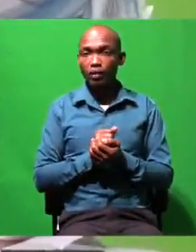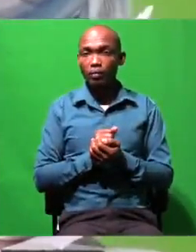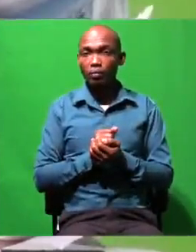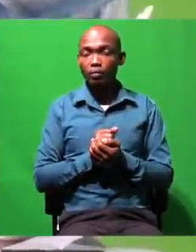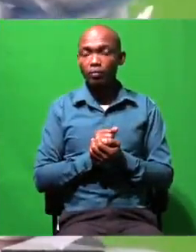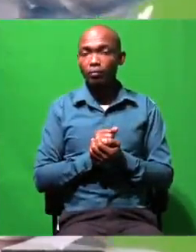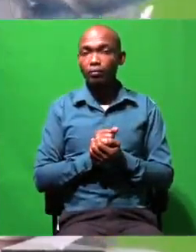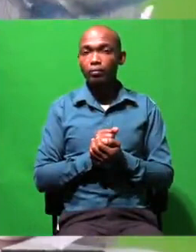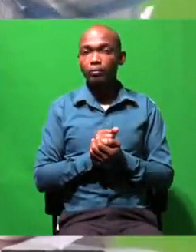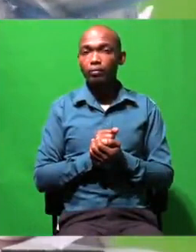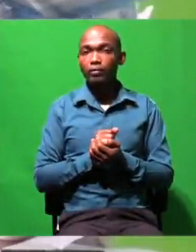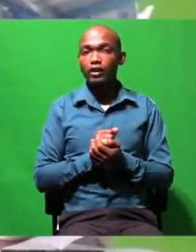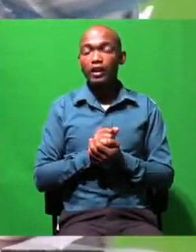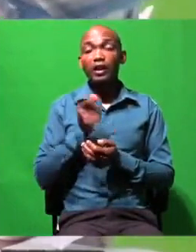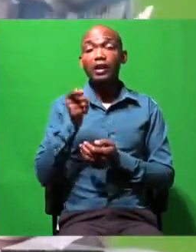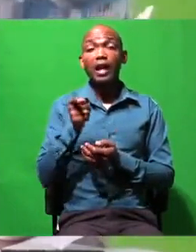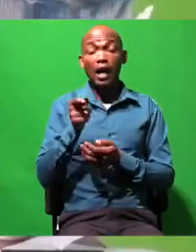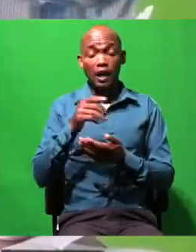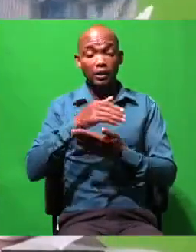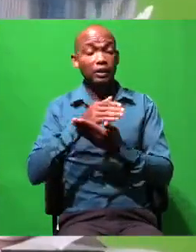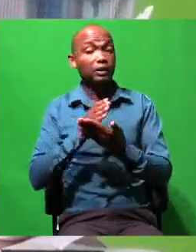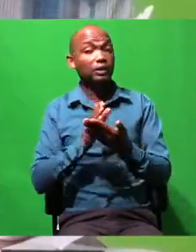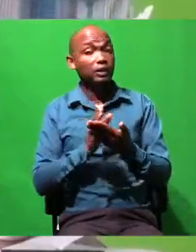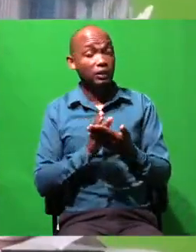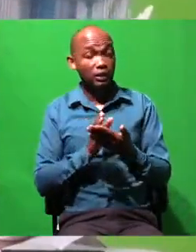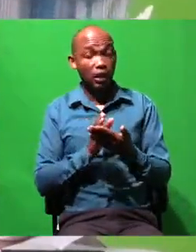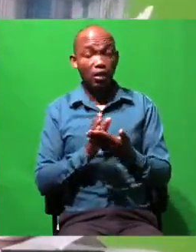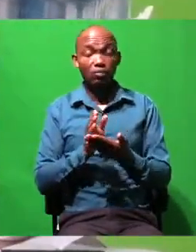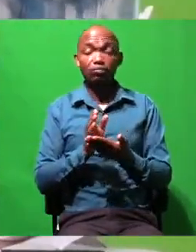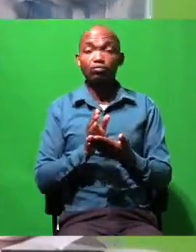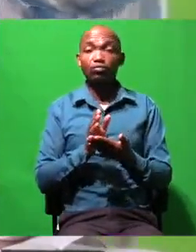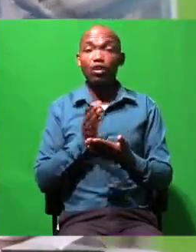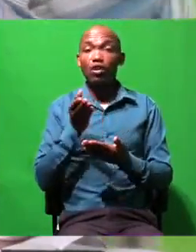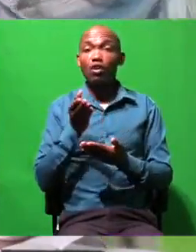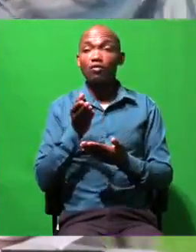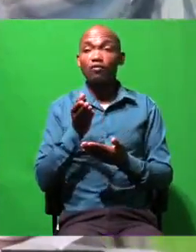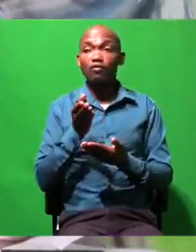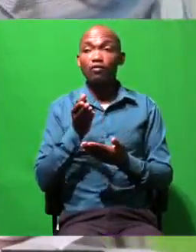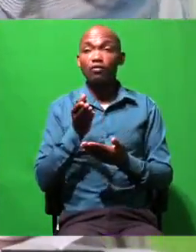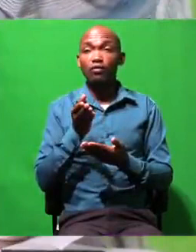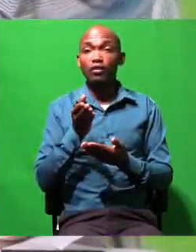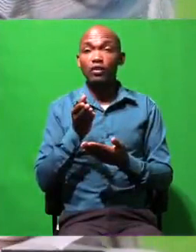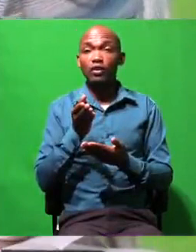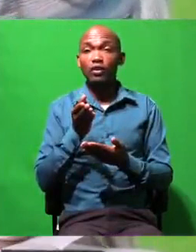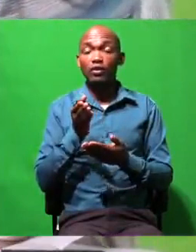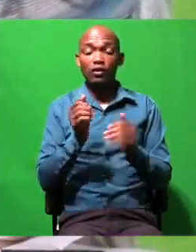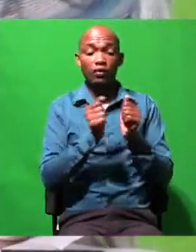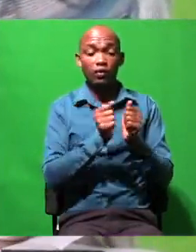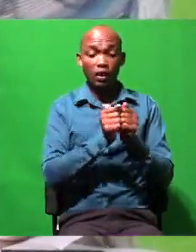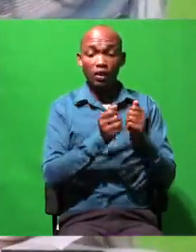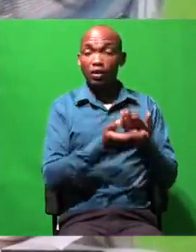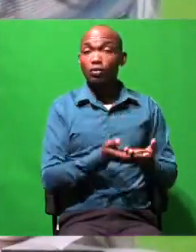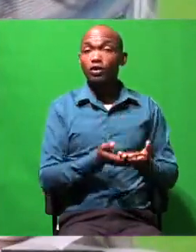there are some of hints that could help